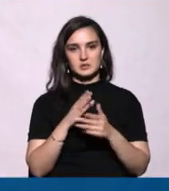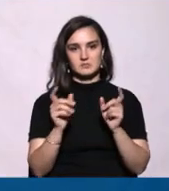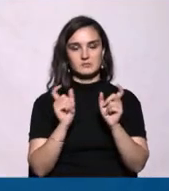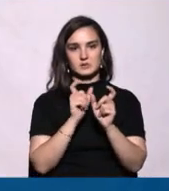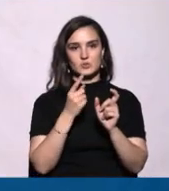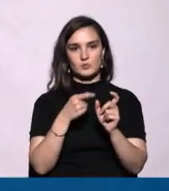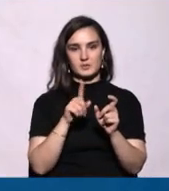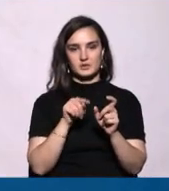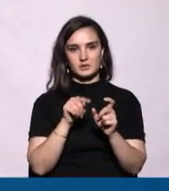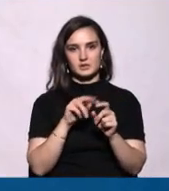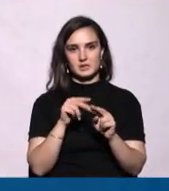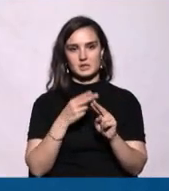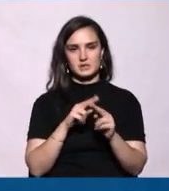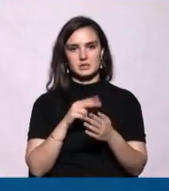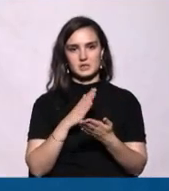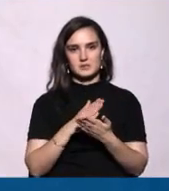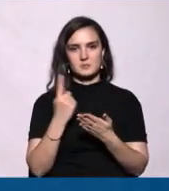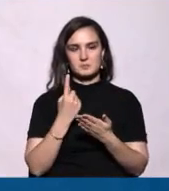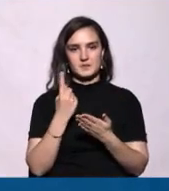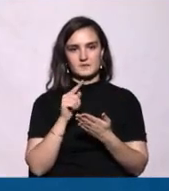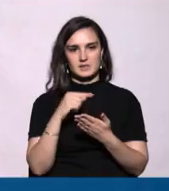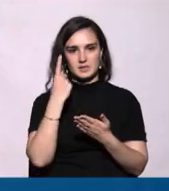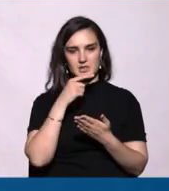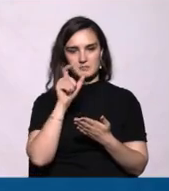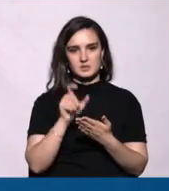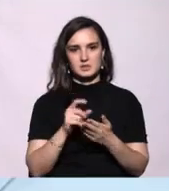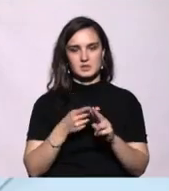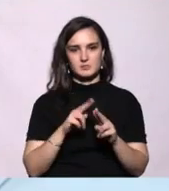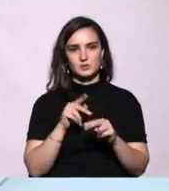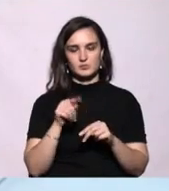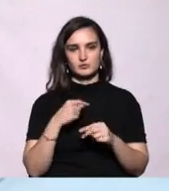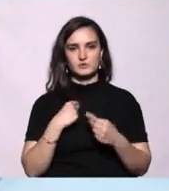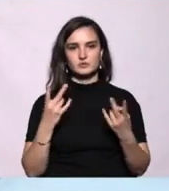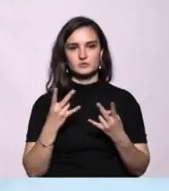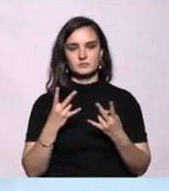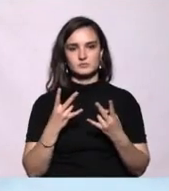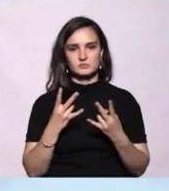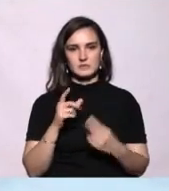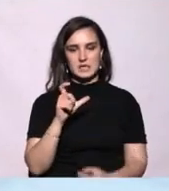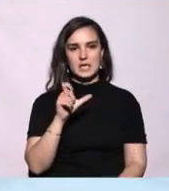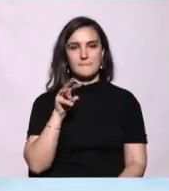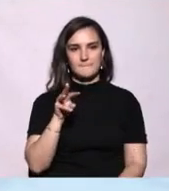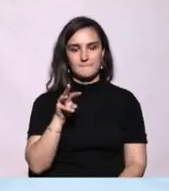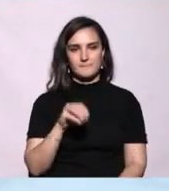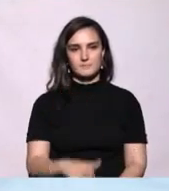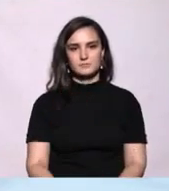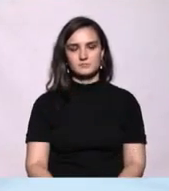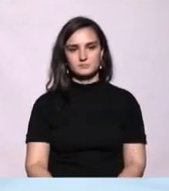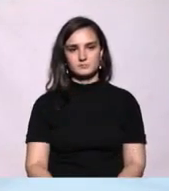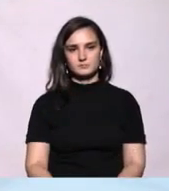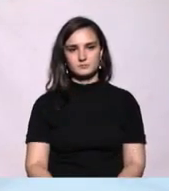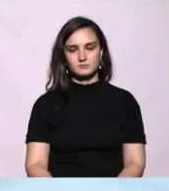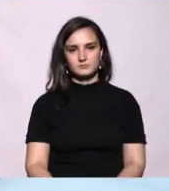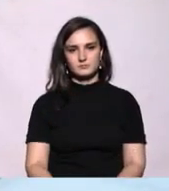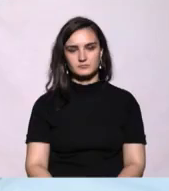number and it is the first person. That's why we need here am. Exactly. But also, I